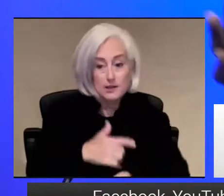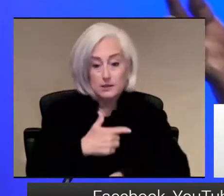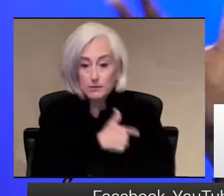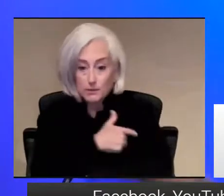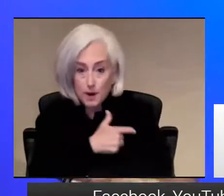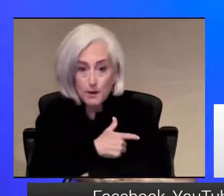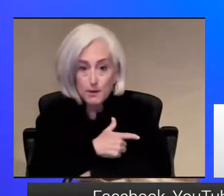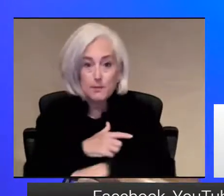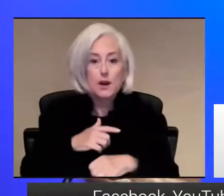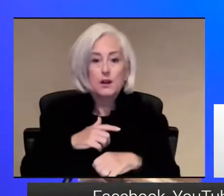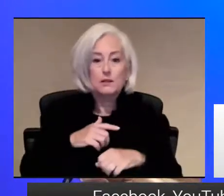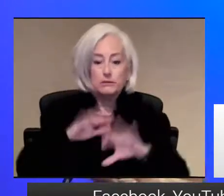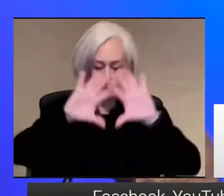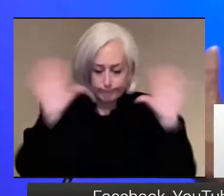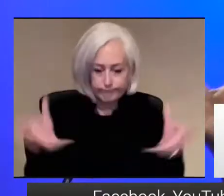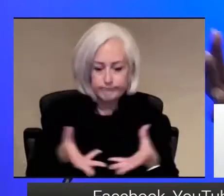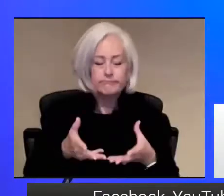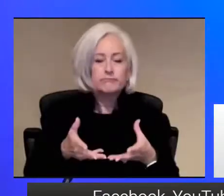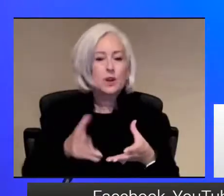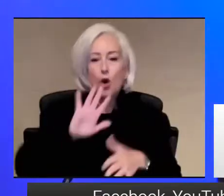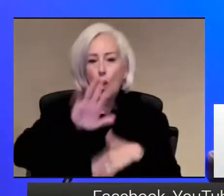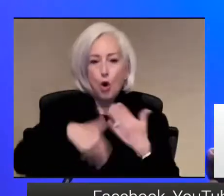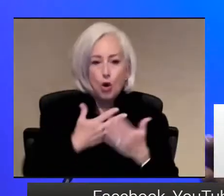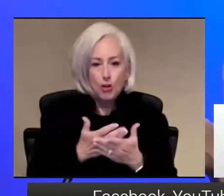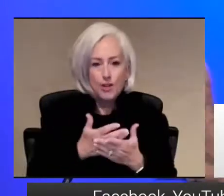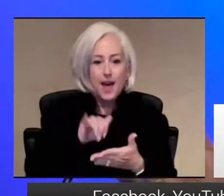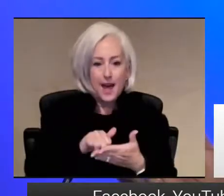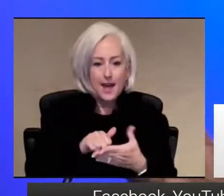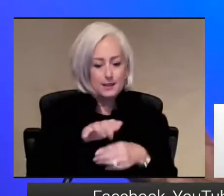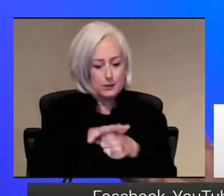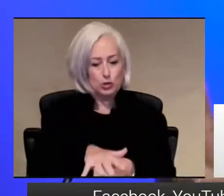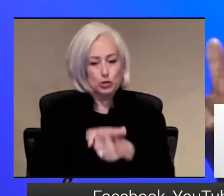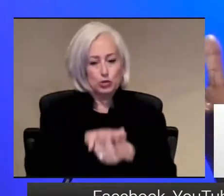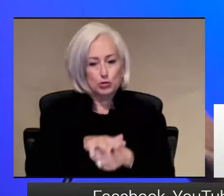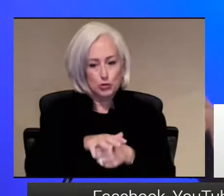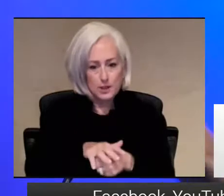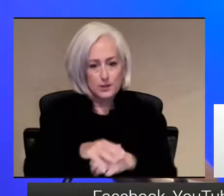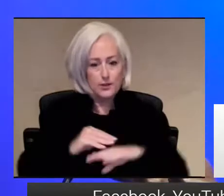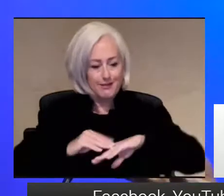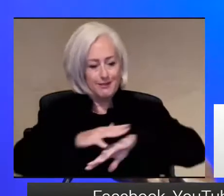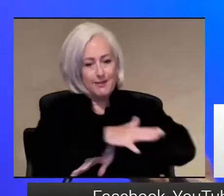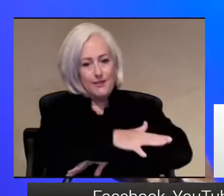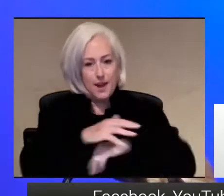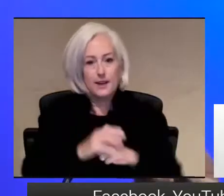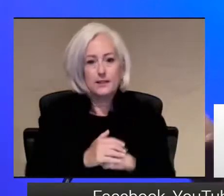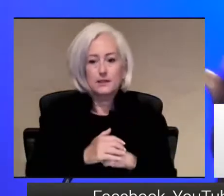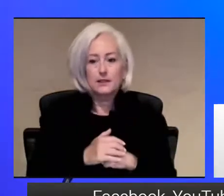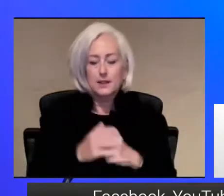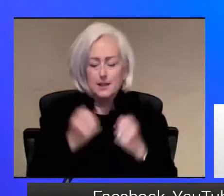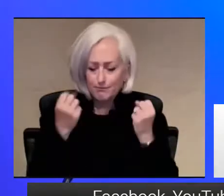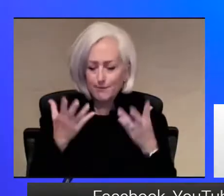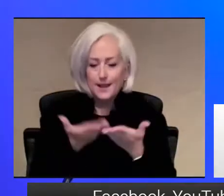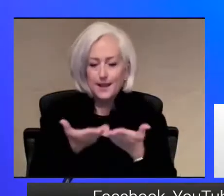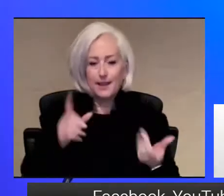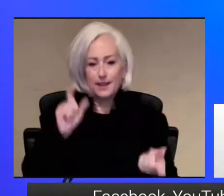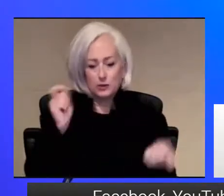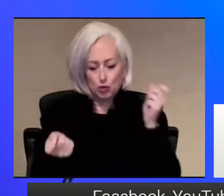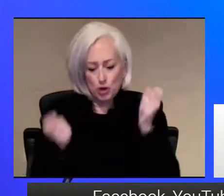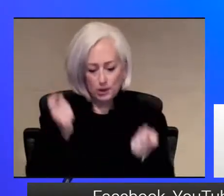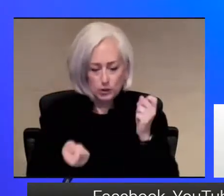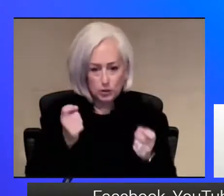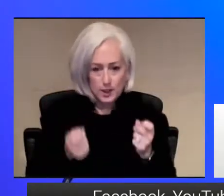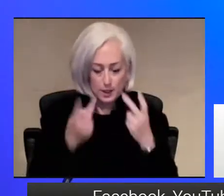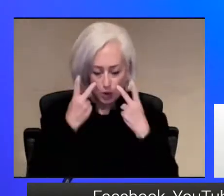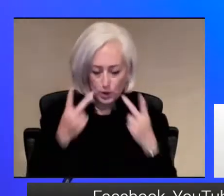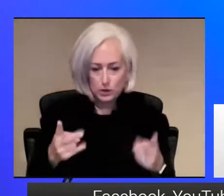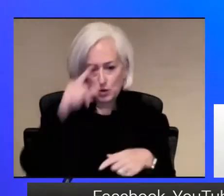trust as a reality of that stress. And then things were changing, right? It was a major change. So we saw this in Black women. Yes, COVID did contribute